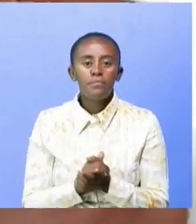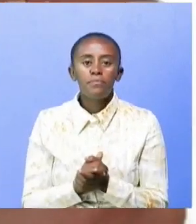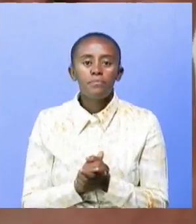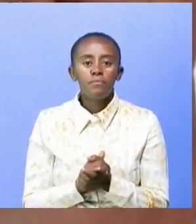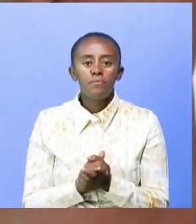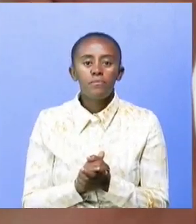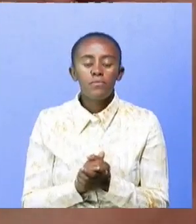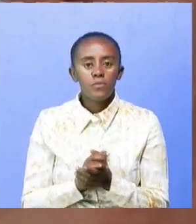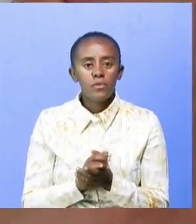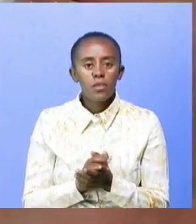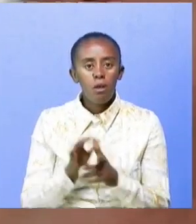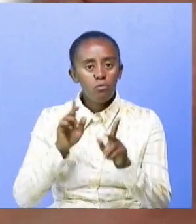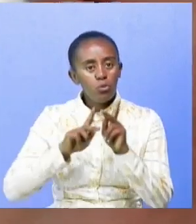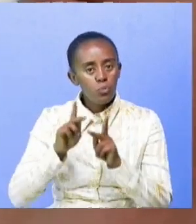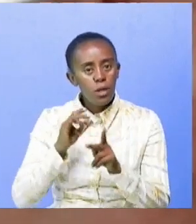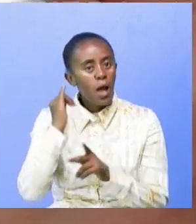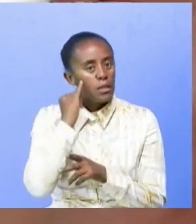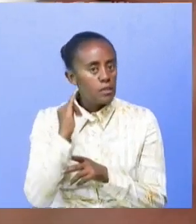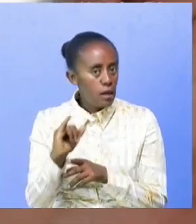ideas,